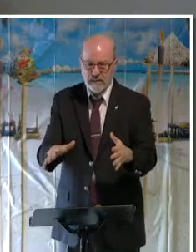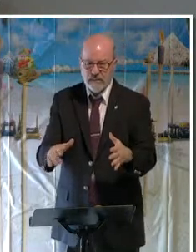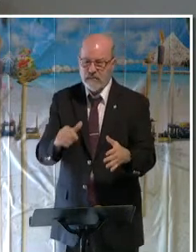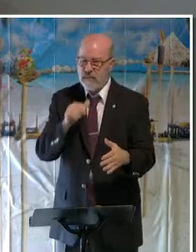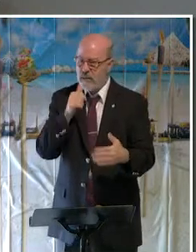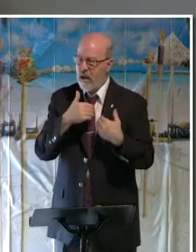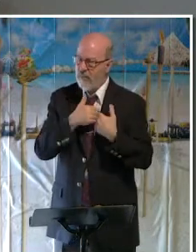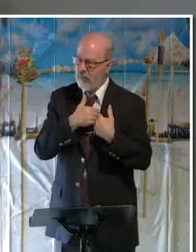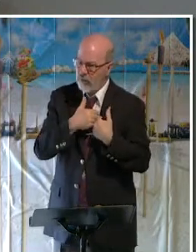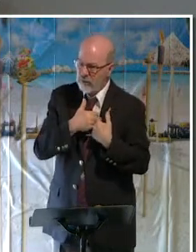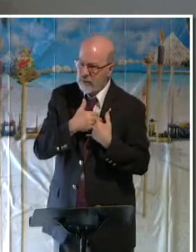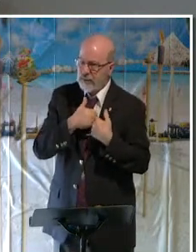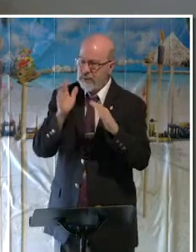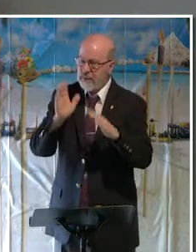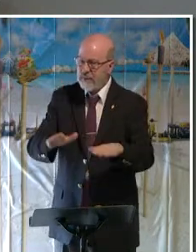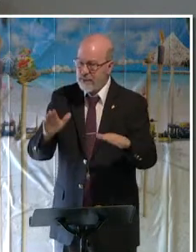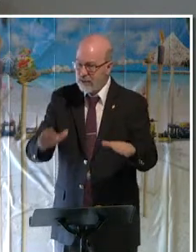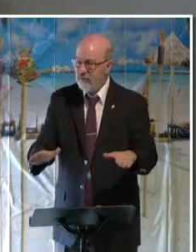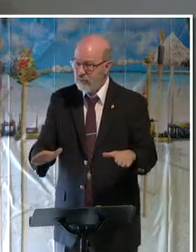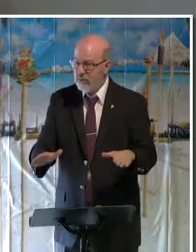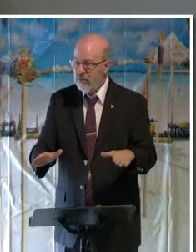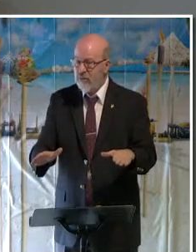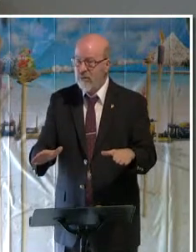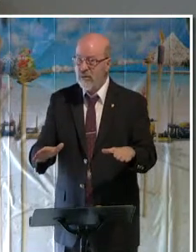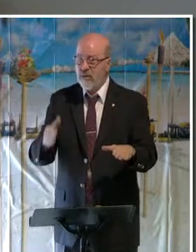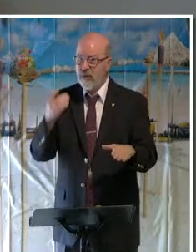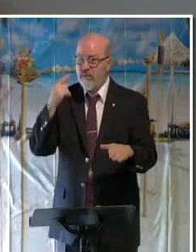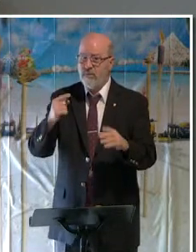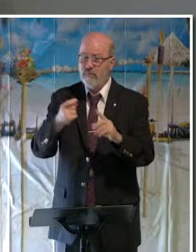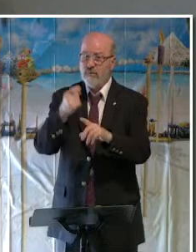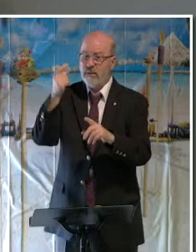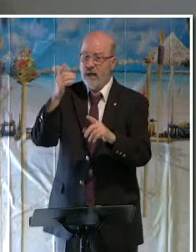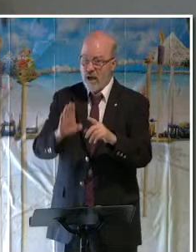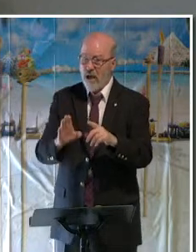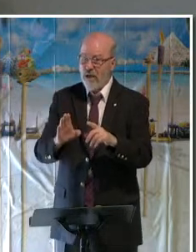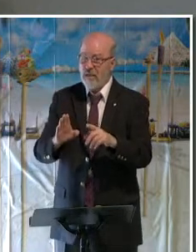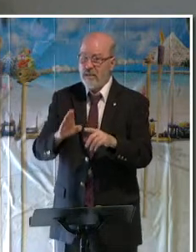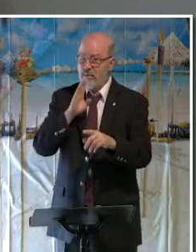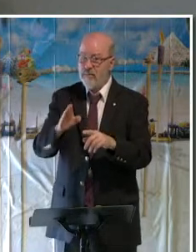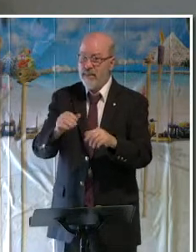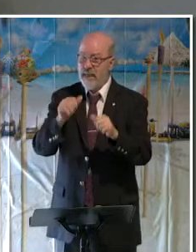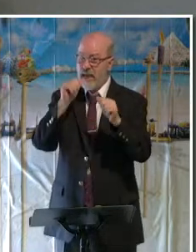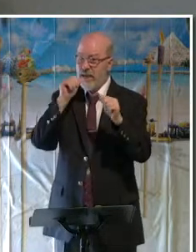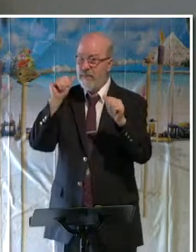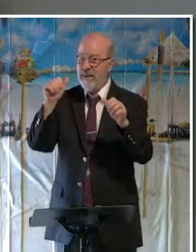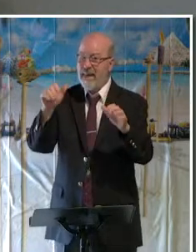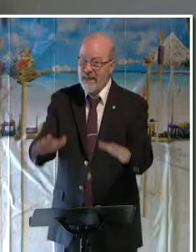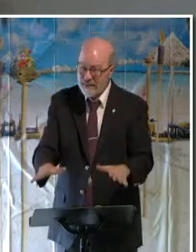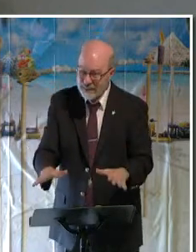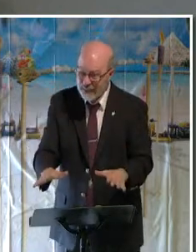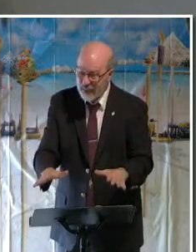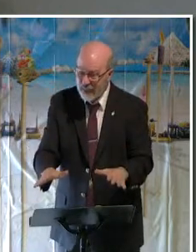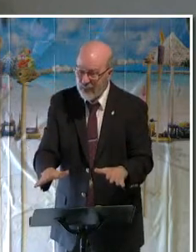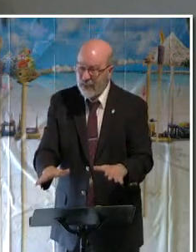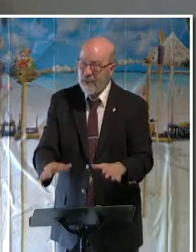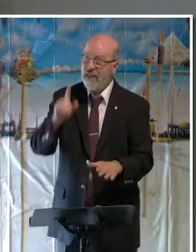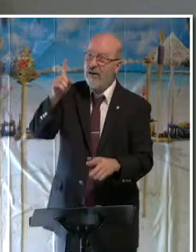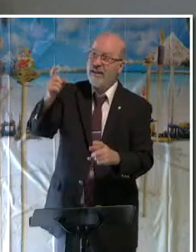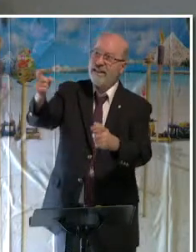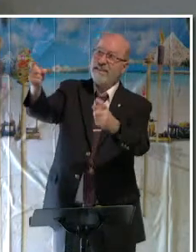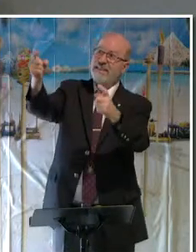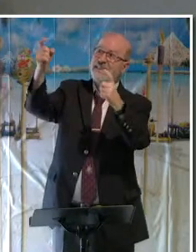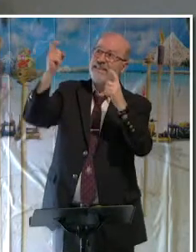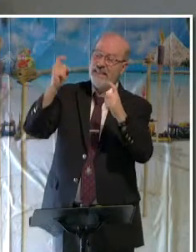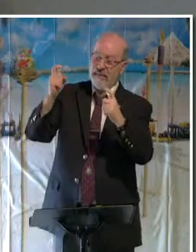not burden. Children are meant by God to be a blessing. They are his gift to